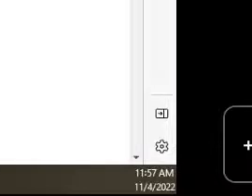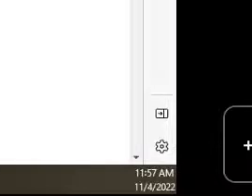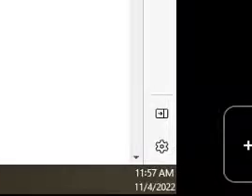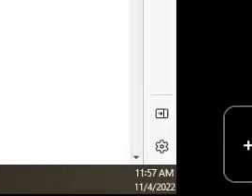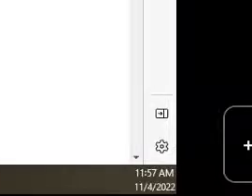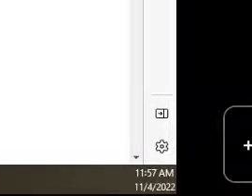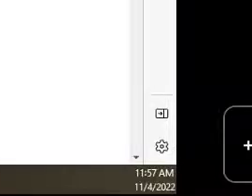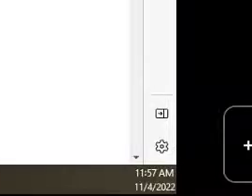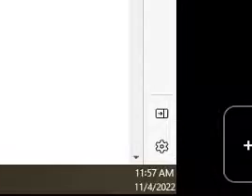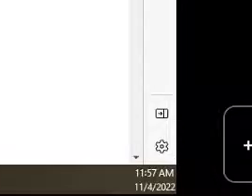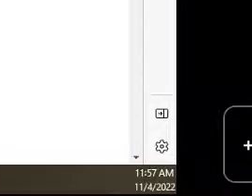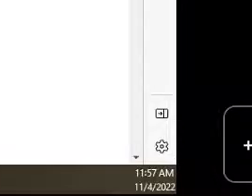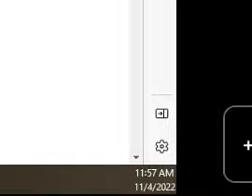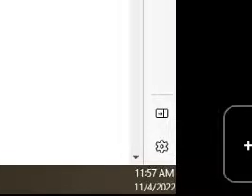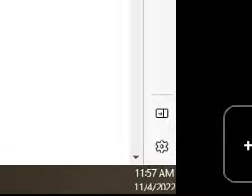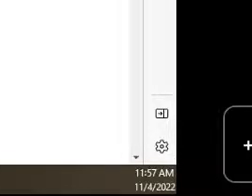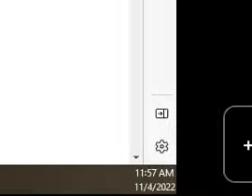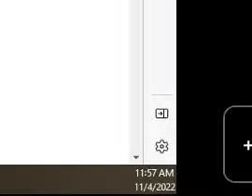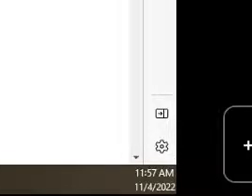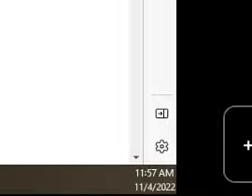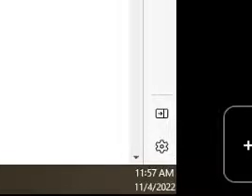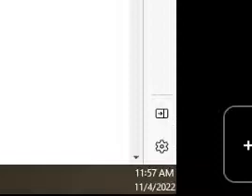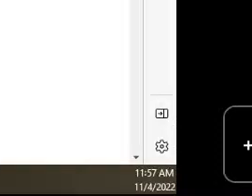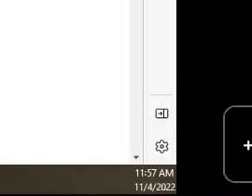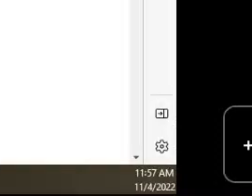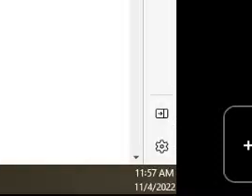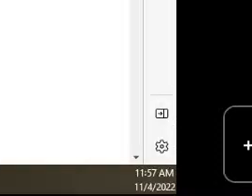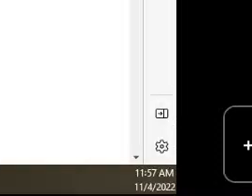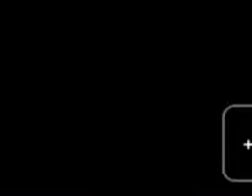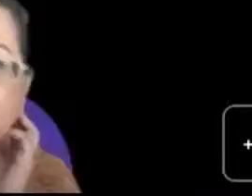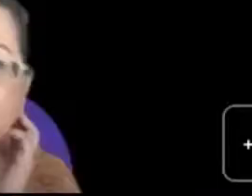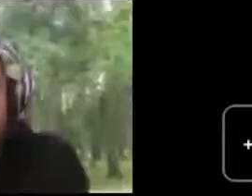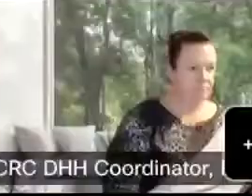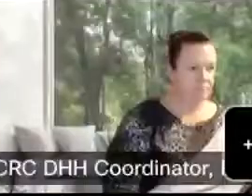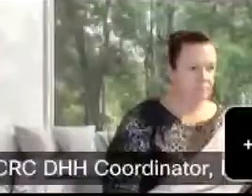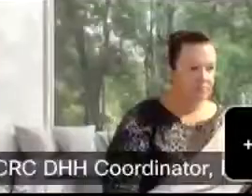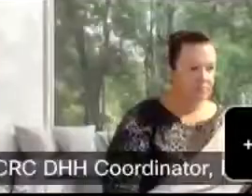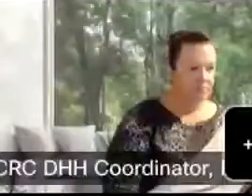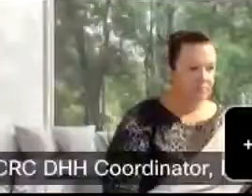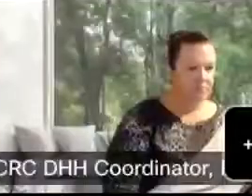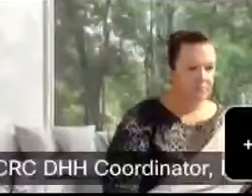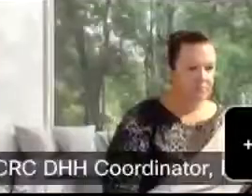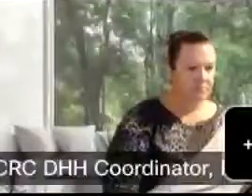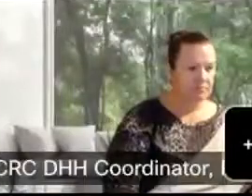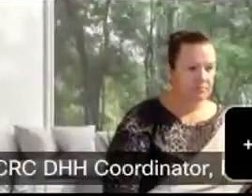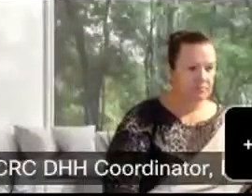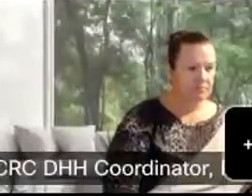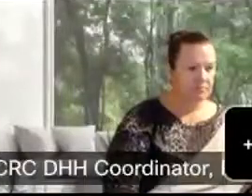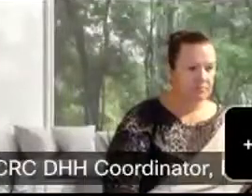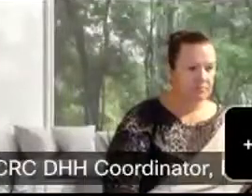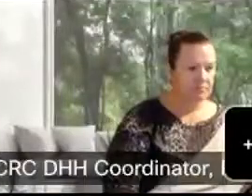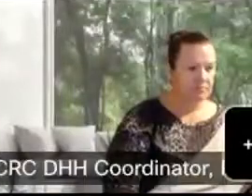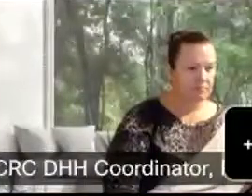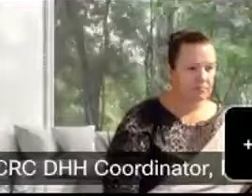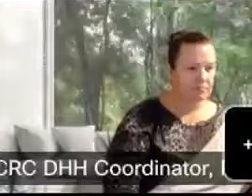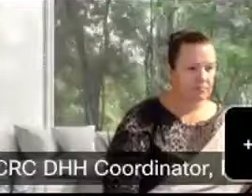interested in, and register yourself to attend them, because right now there's, as many of you know, still a lot of things from last year's budget that